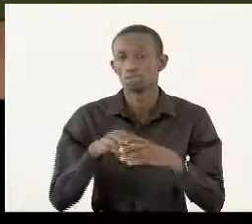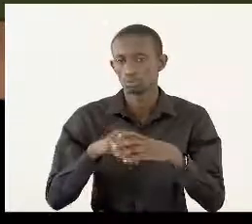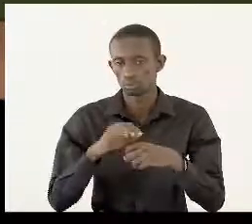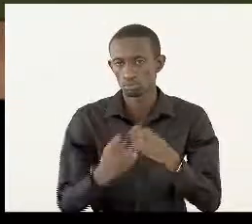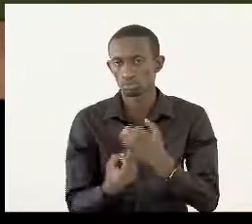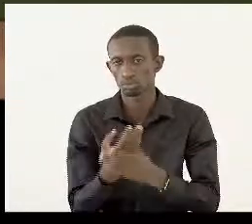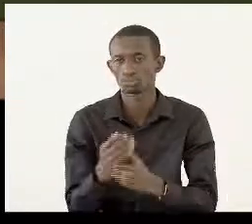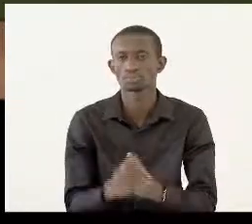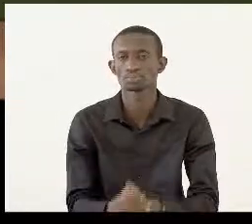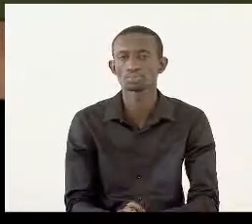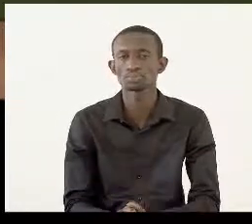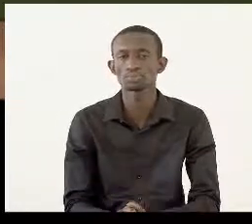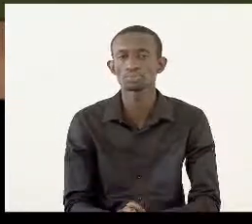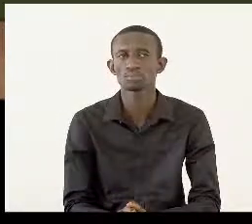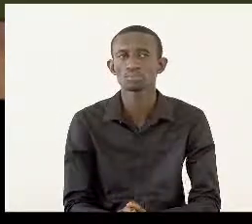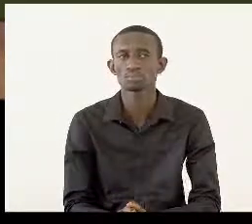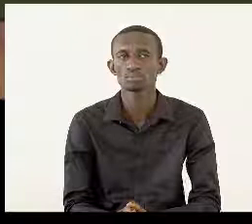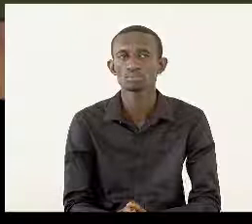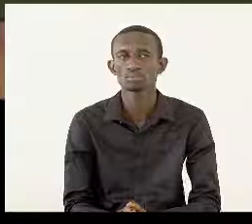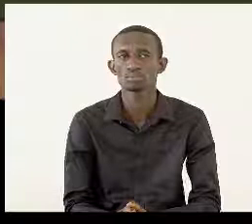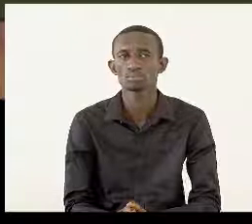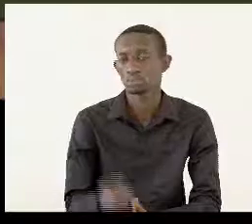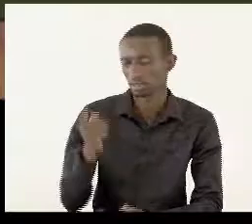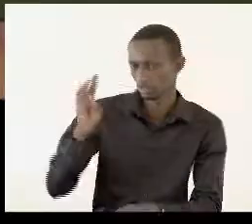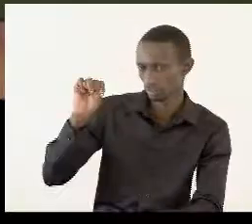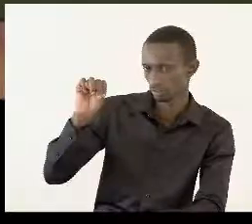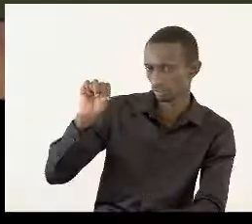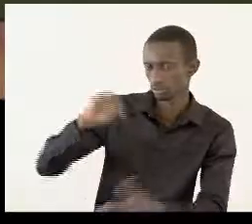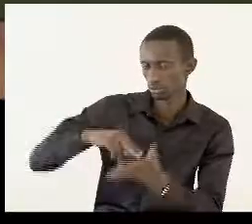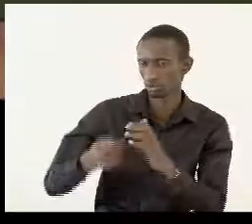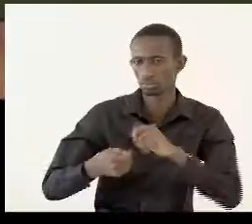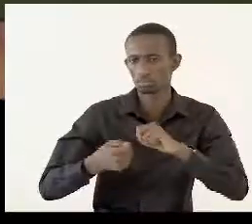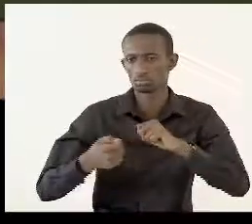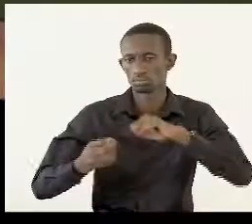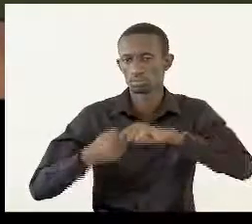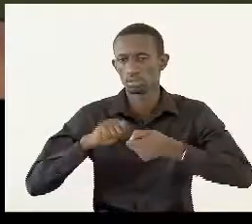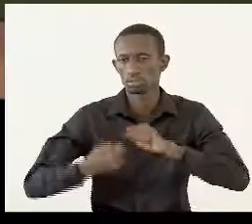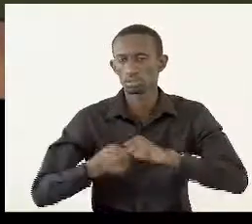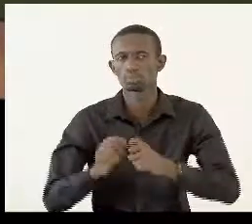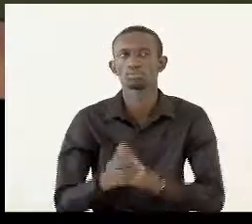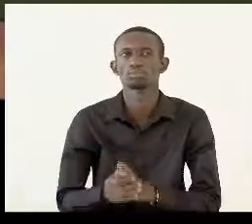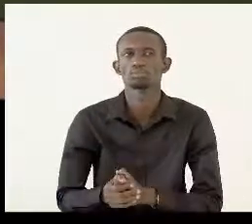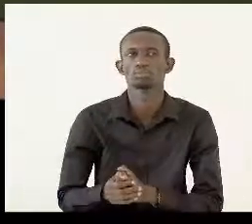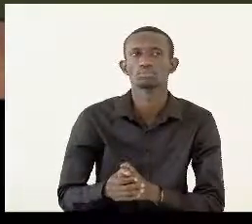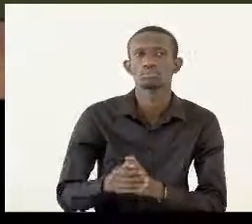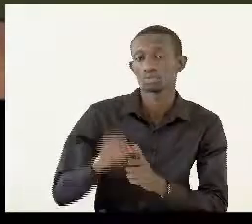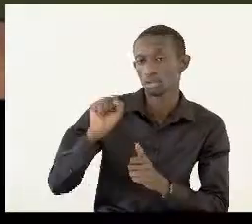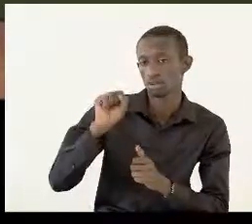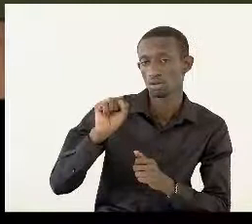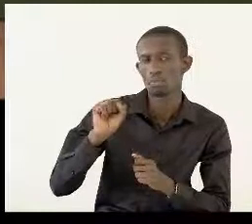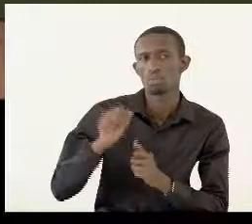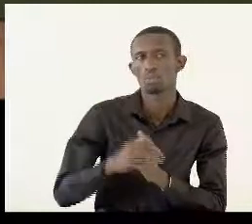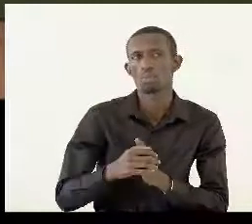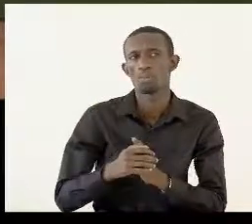halides. M, that is the metal, when it reacts with X, let's